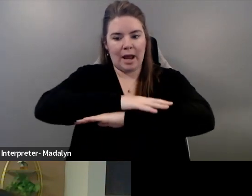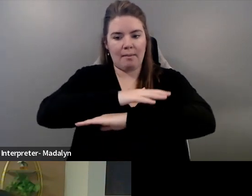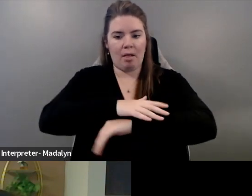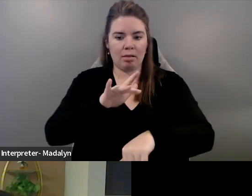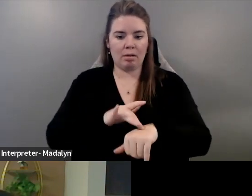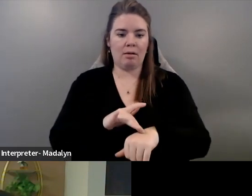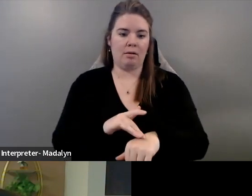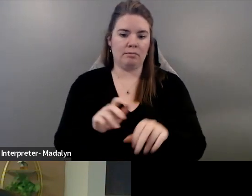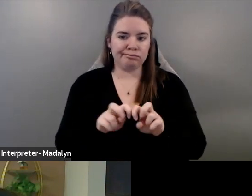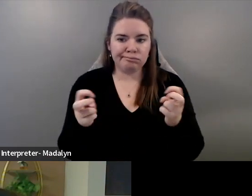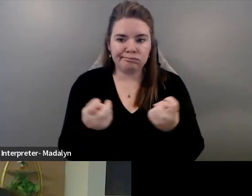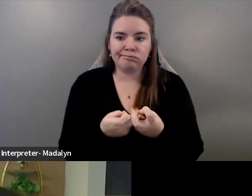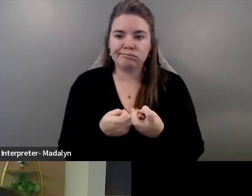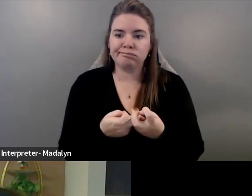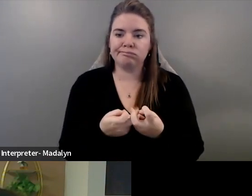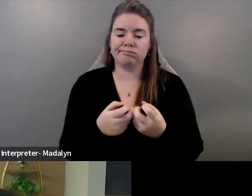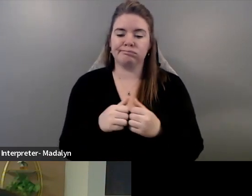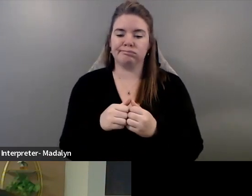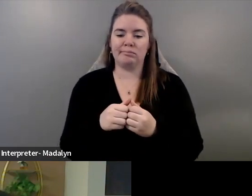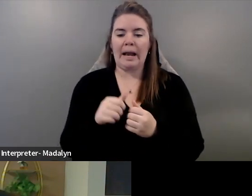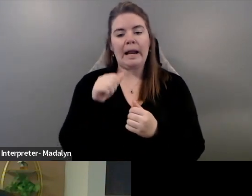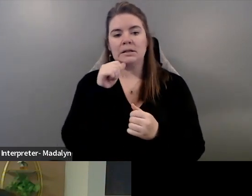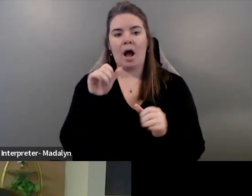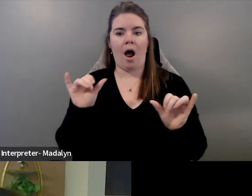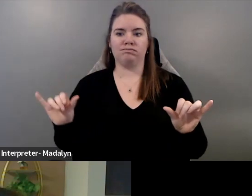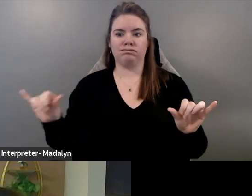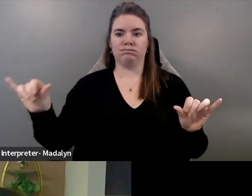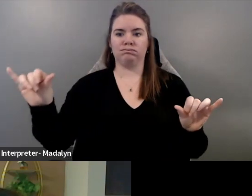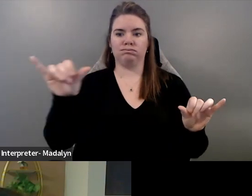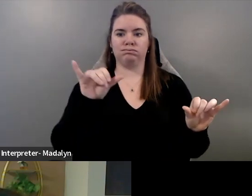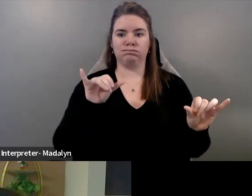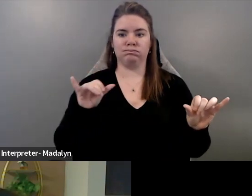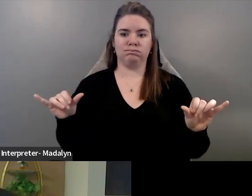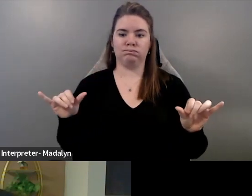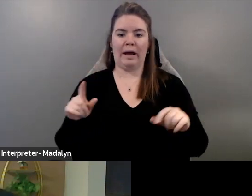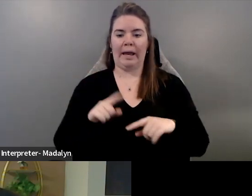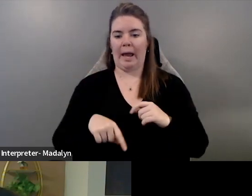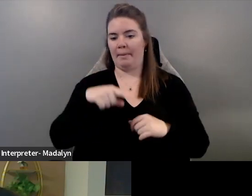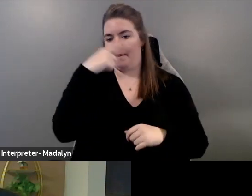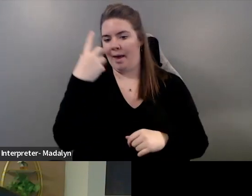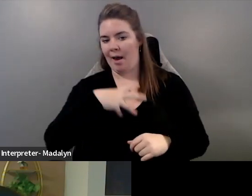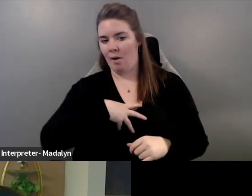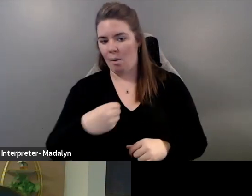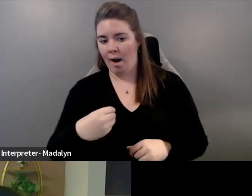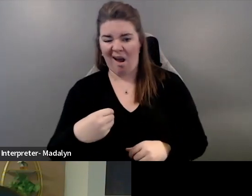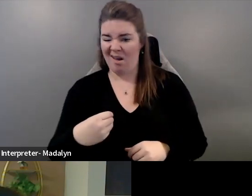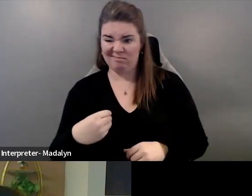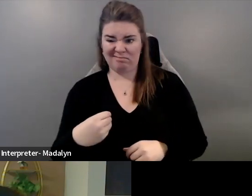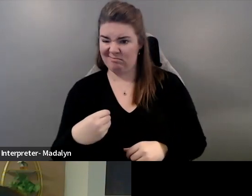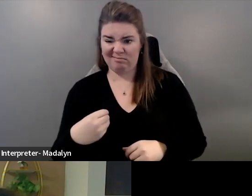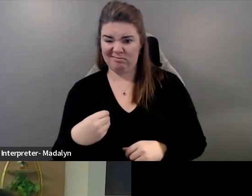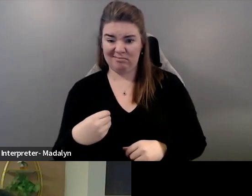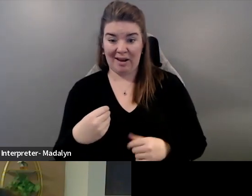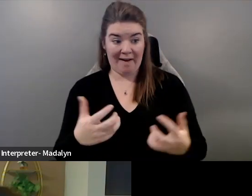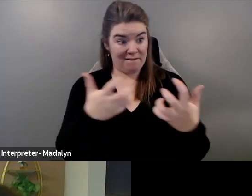very important. And it's not a cookie cutter. It can't be black and white. What's a fit for you is not a fit for me.